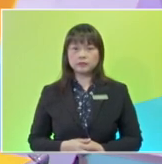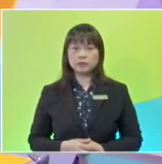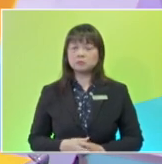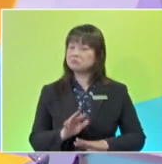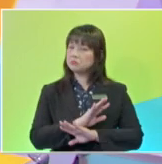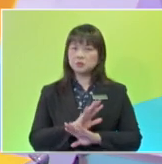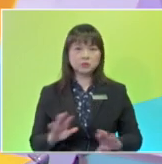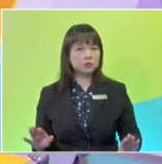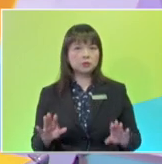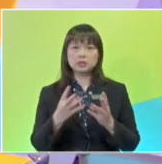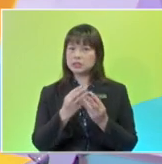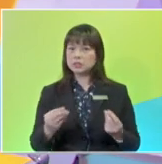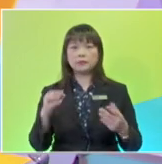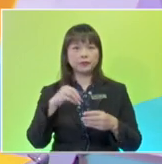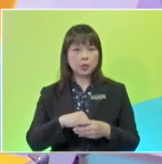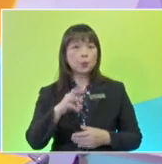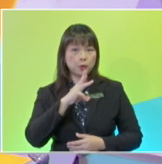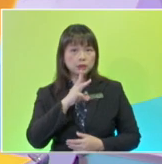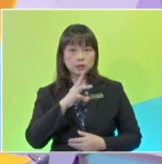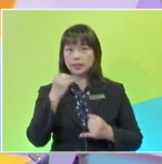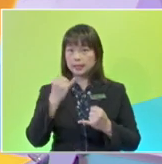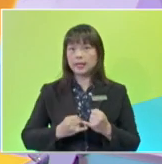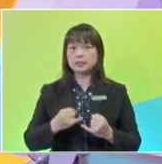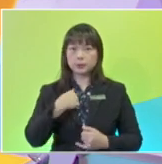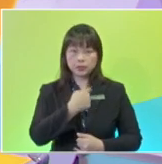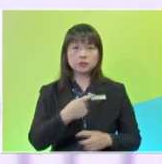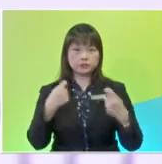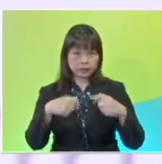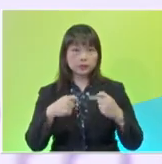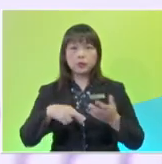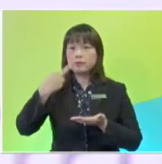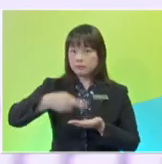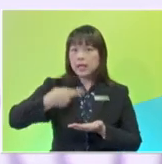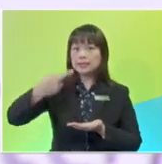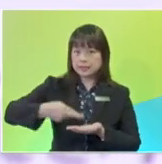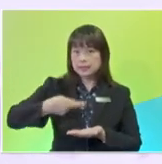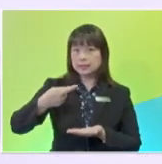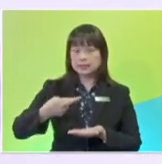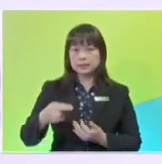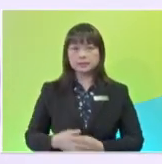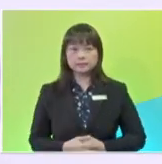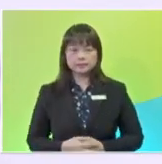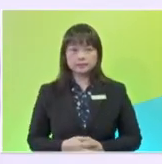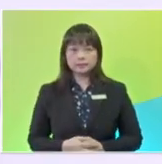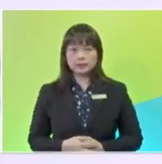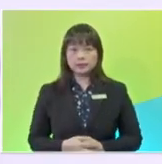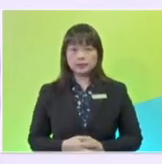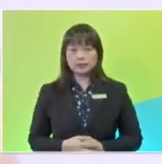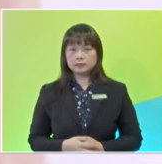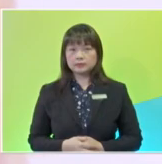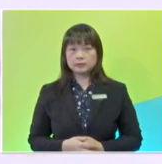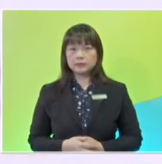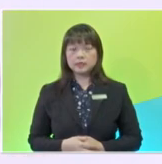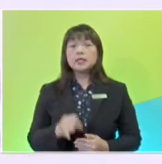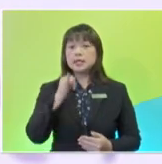water. Correct. Can you try this? The last one, rice and finally water? Finally, we try to stir rice. So is the